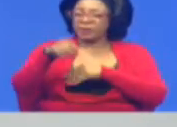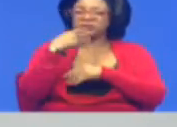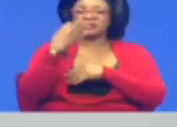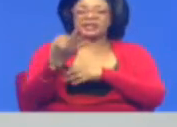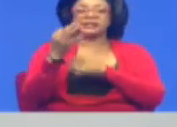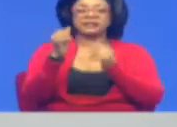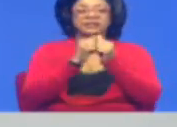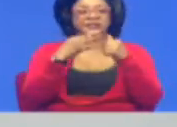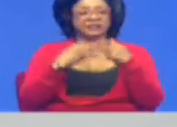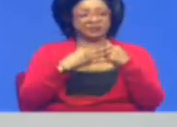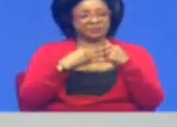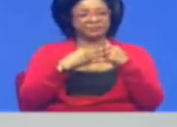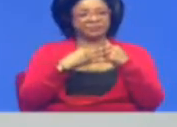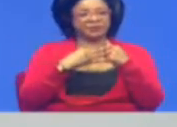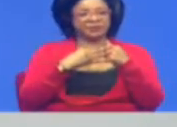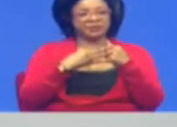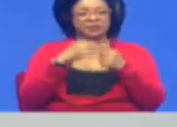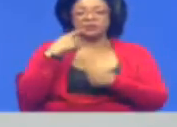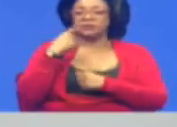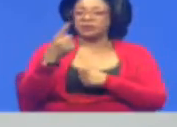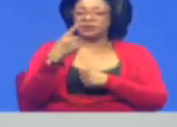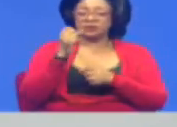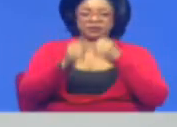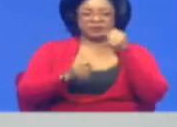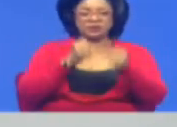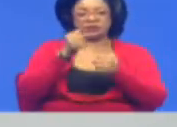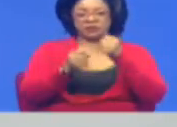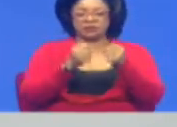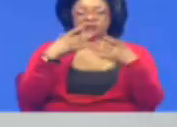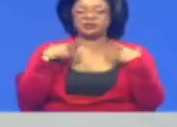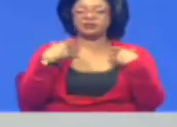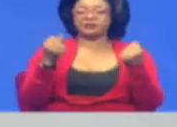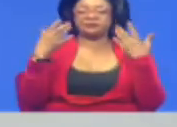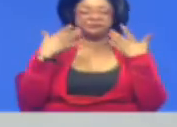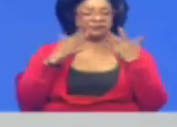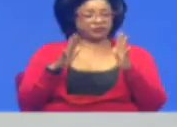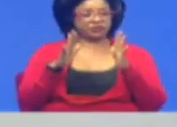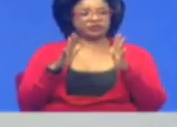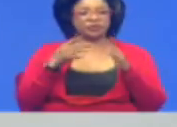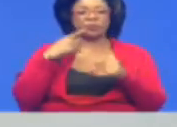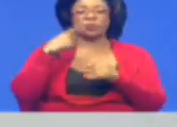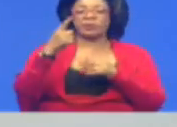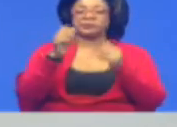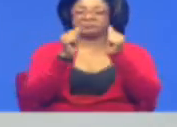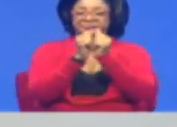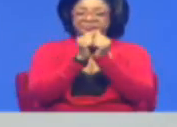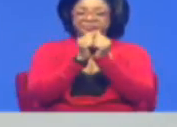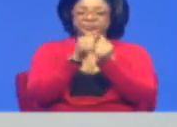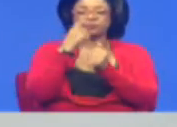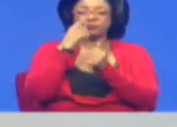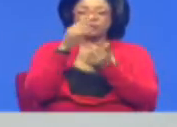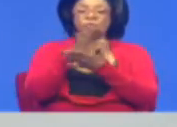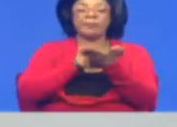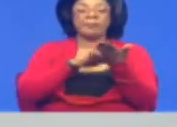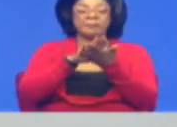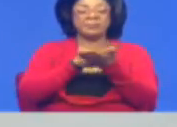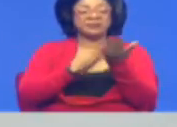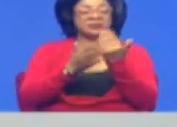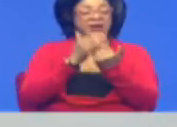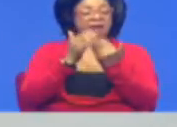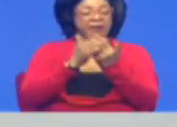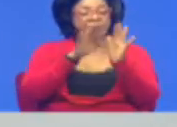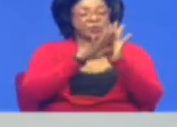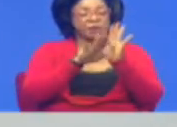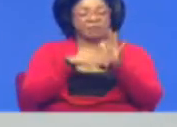1,380. Meanwhile, 155 patients have recovered, 110 from the home-based care program, and